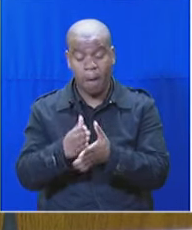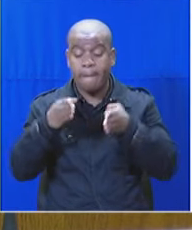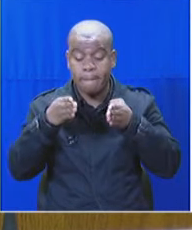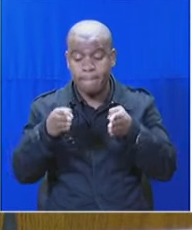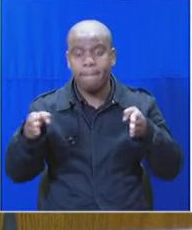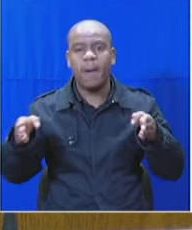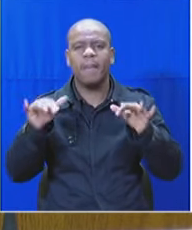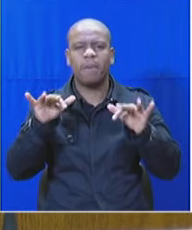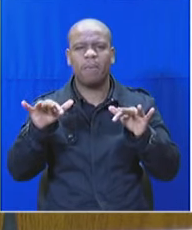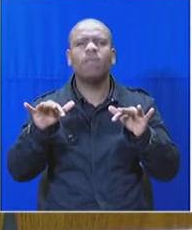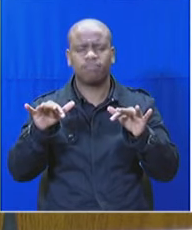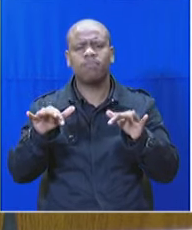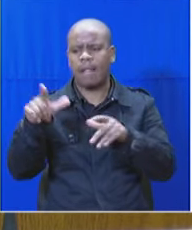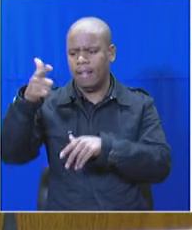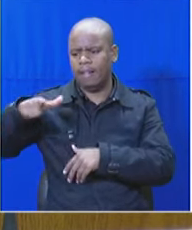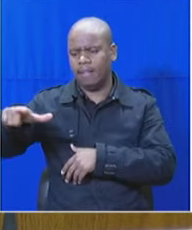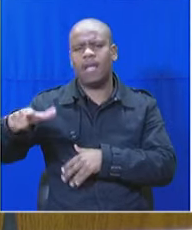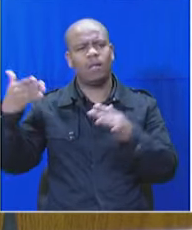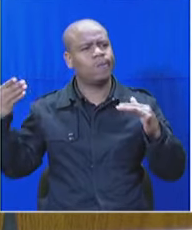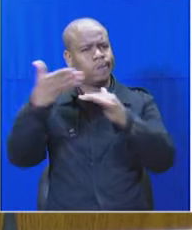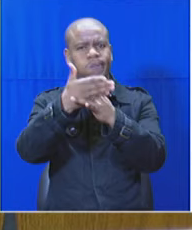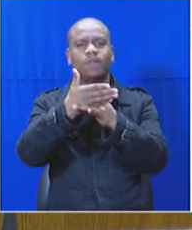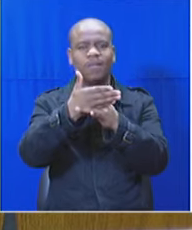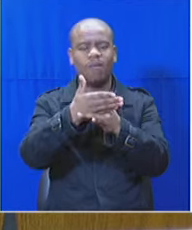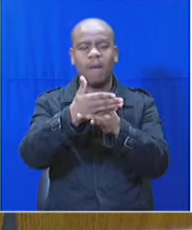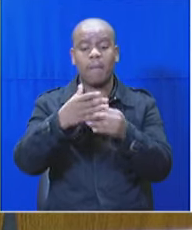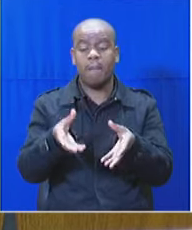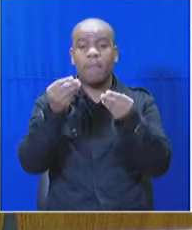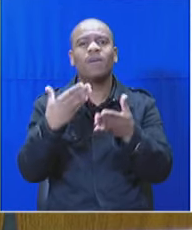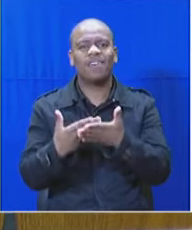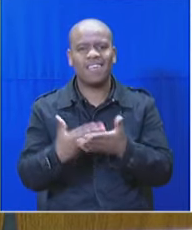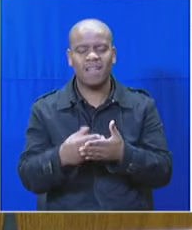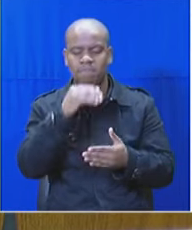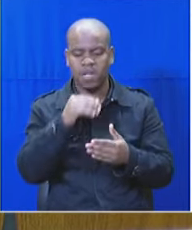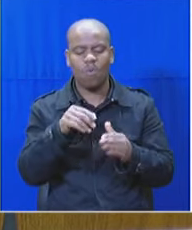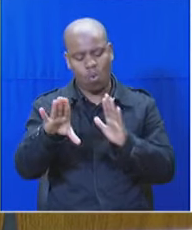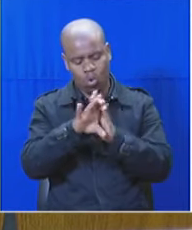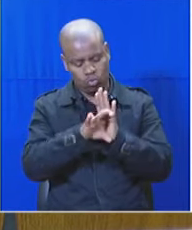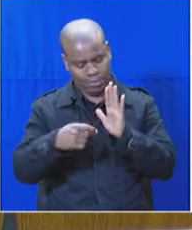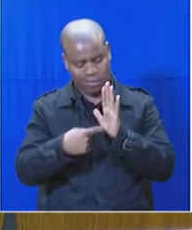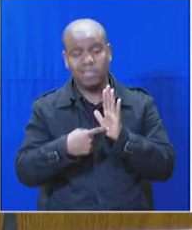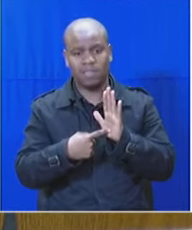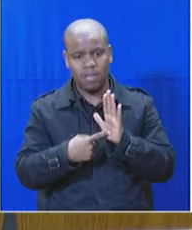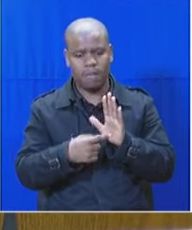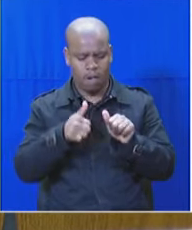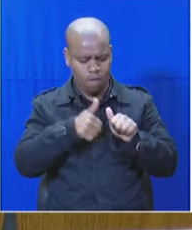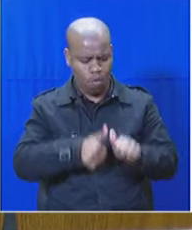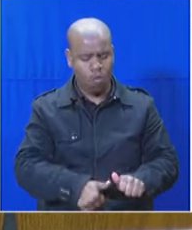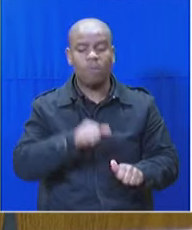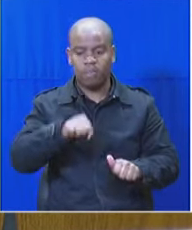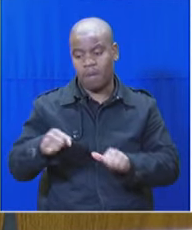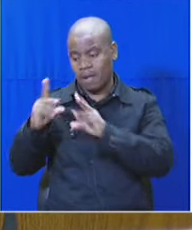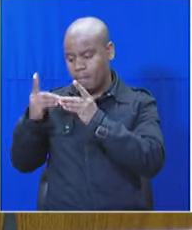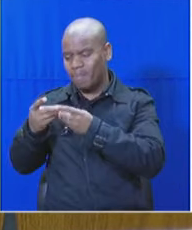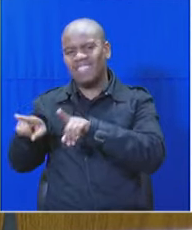gain access to land on an equitable basis. These constitutional imperatives are at the core of the mandate of the Department of Rural Development and